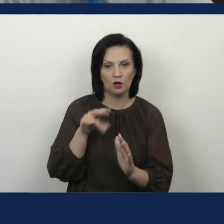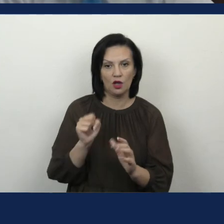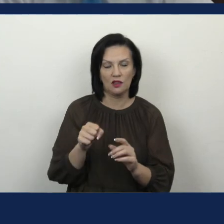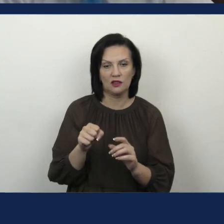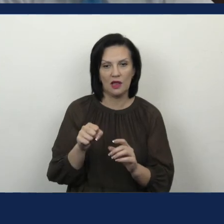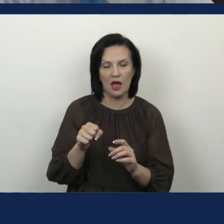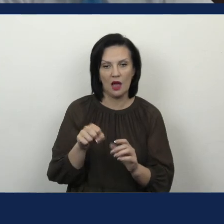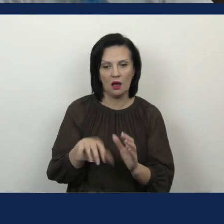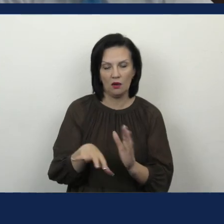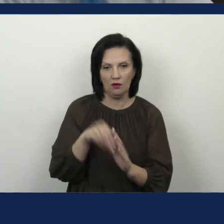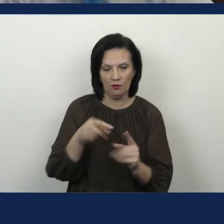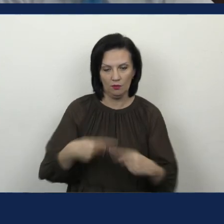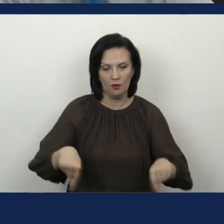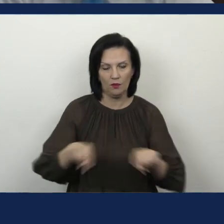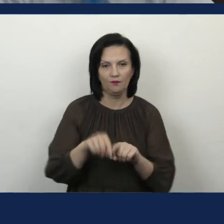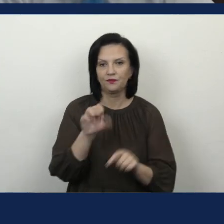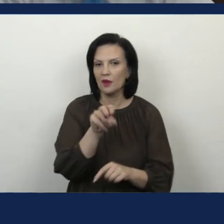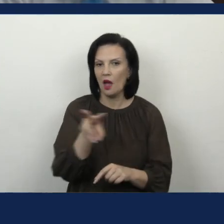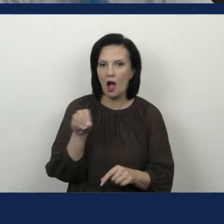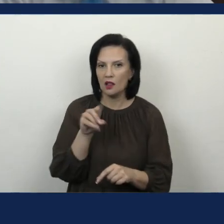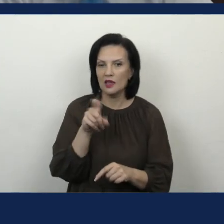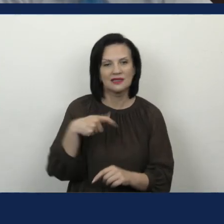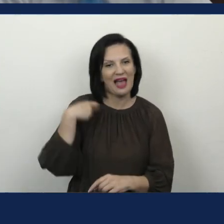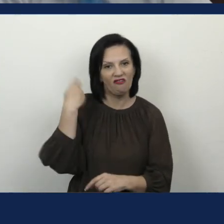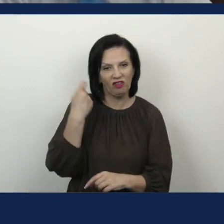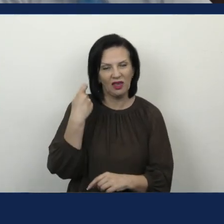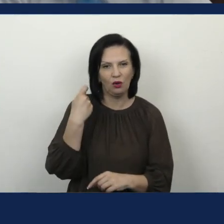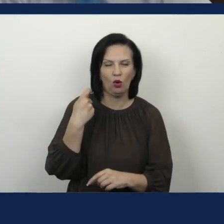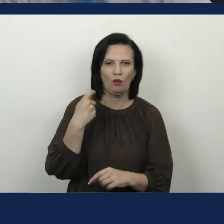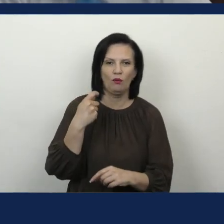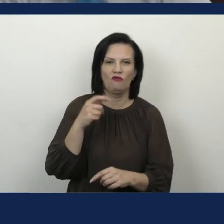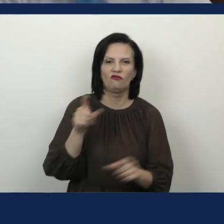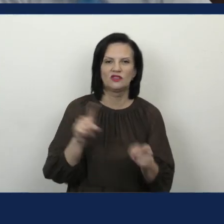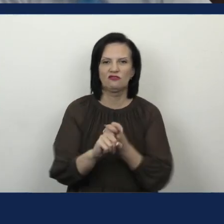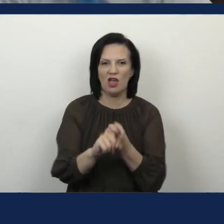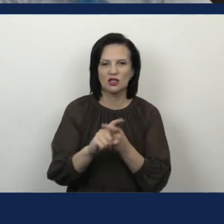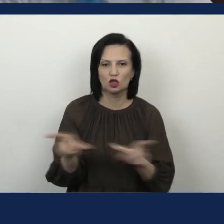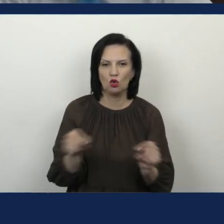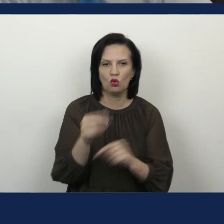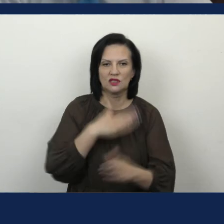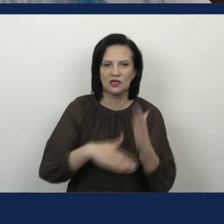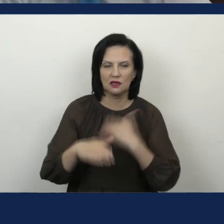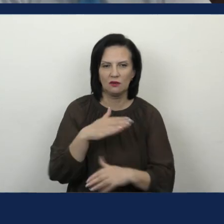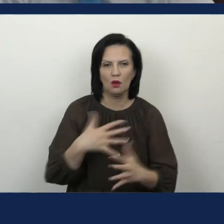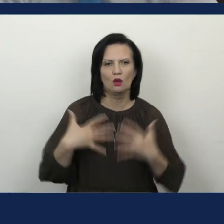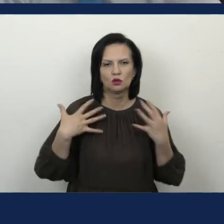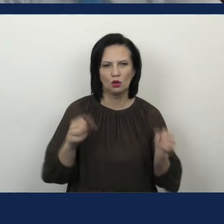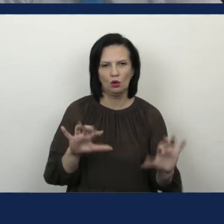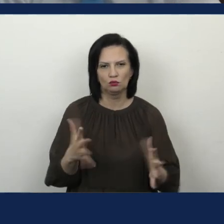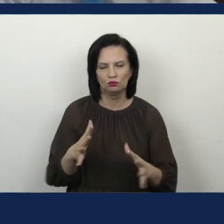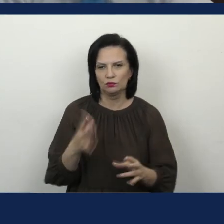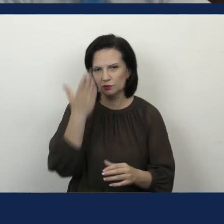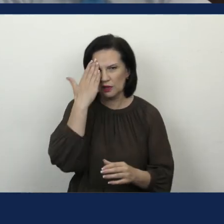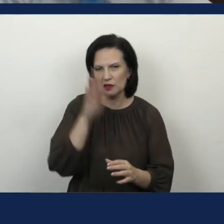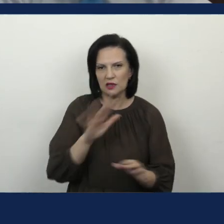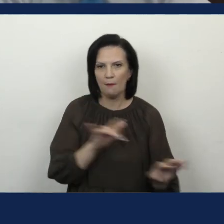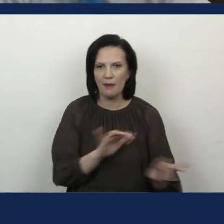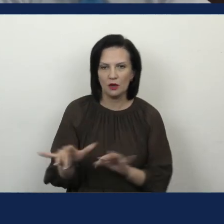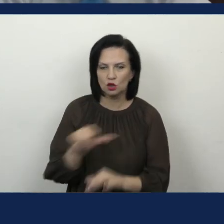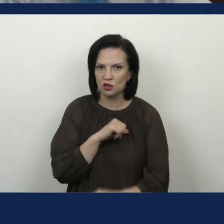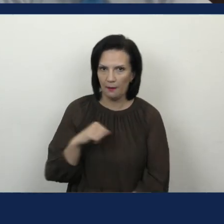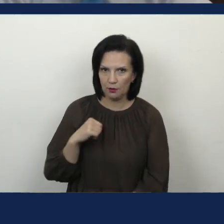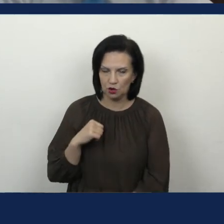who has been put on the voter list at a precinct, but because of one's age or disability or health